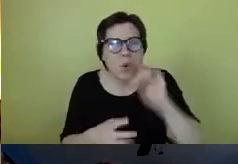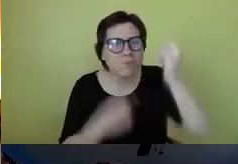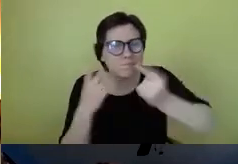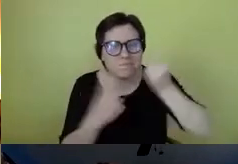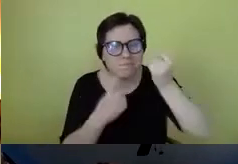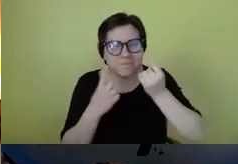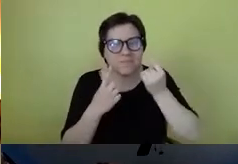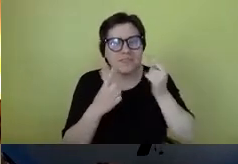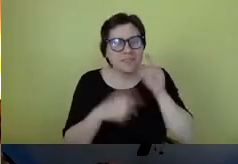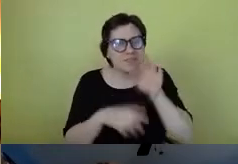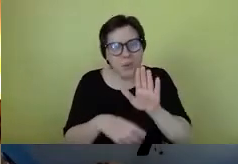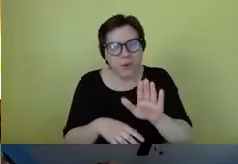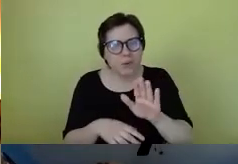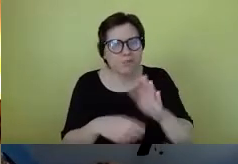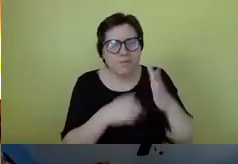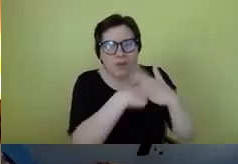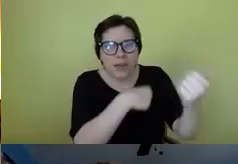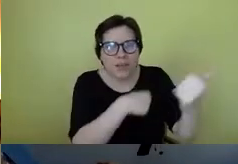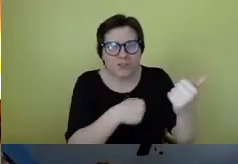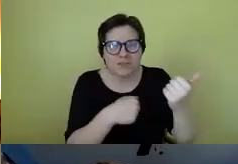in terms of a vocational